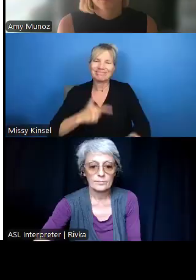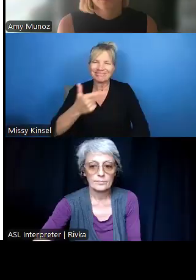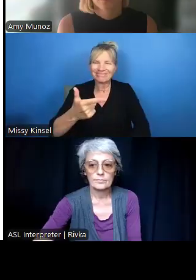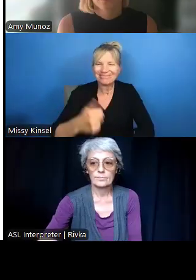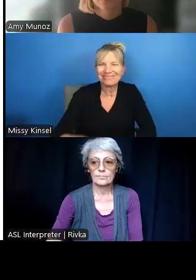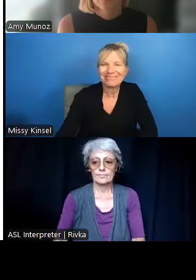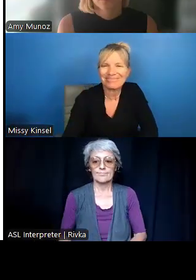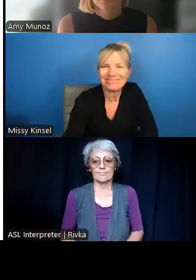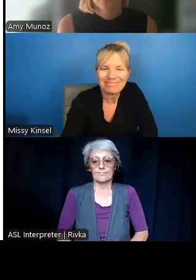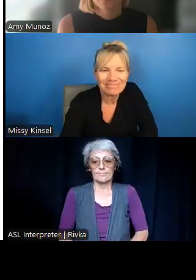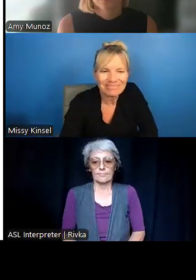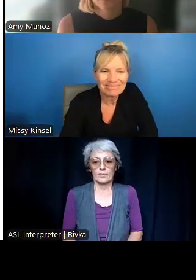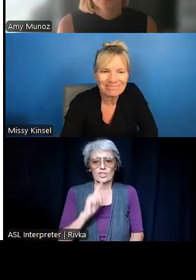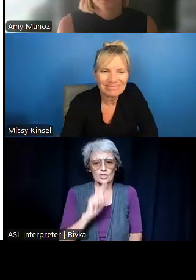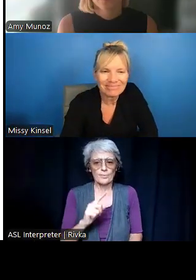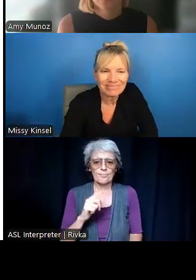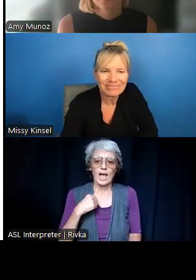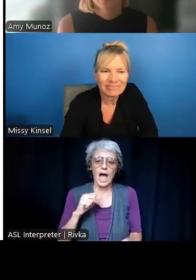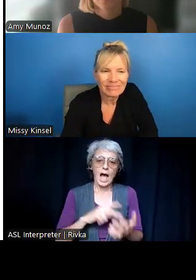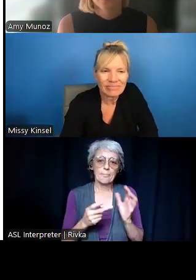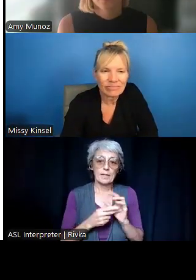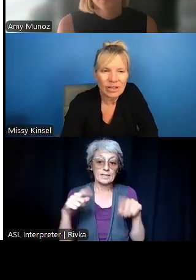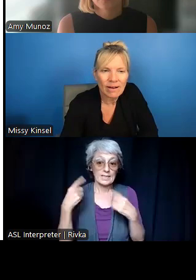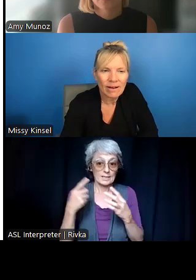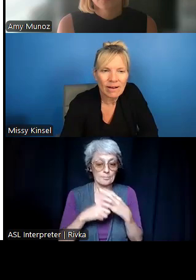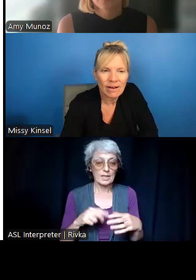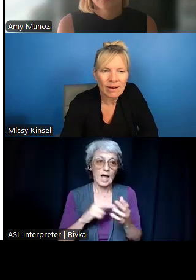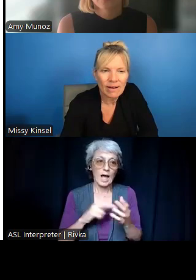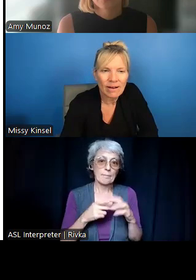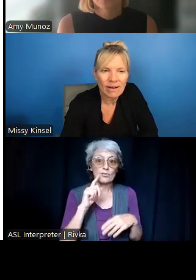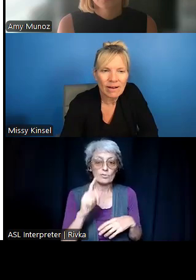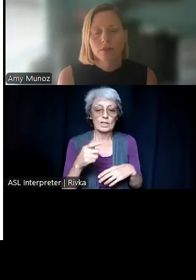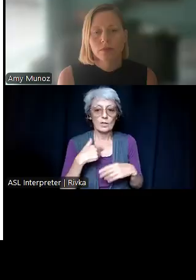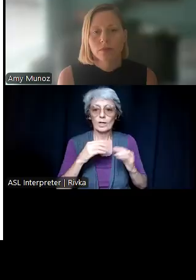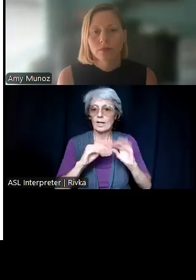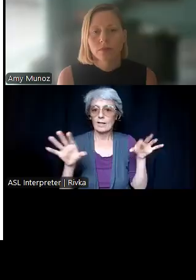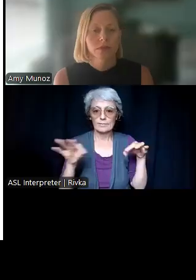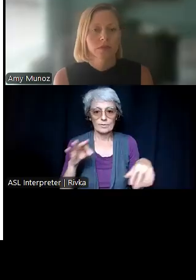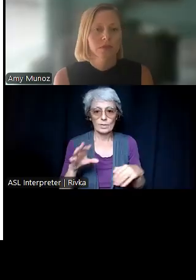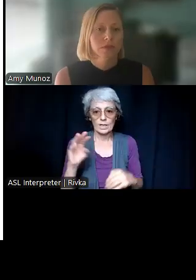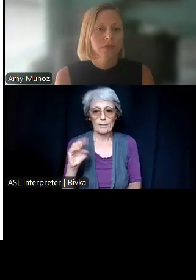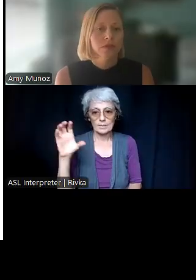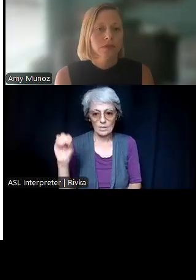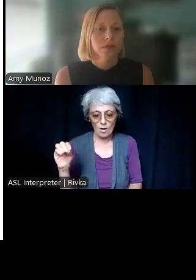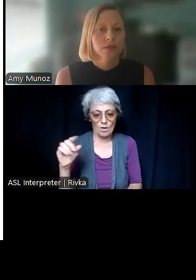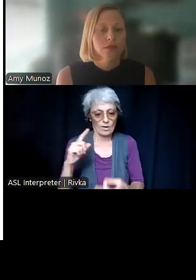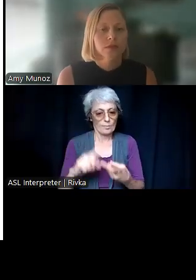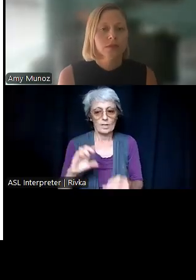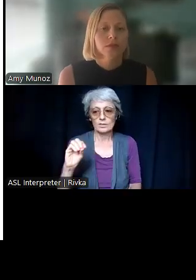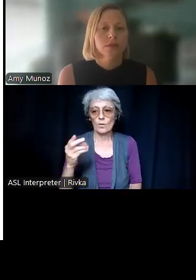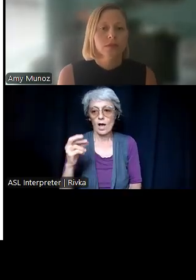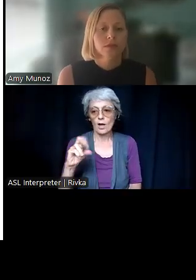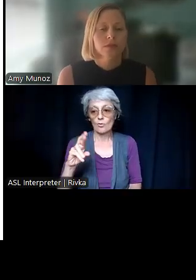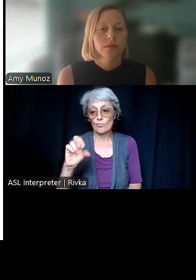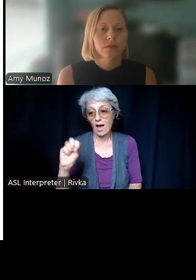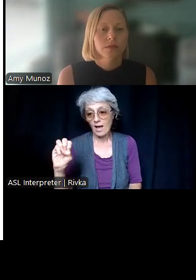Sure. Yeah, from the beginning, we were very clear with the MCOs as well as the Ohio Rise plan that